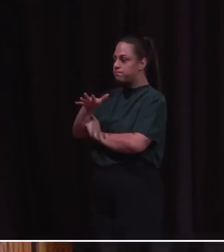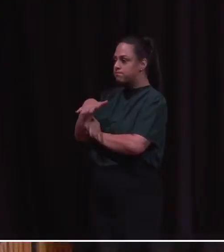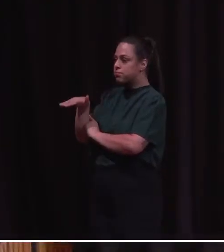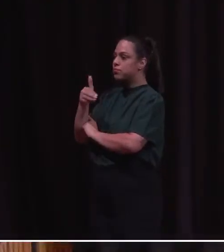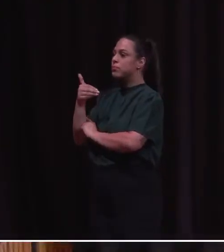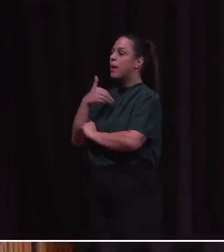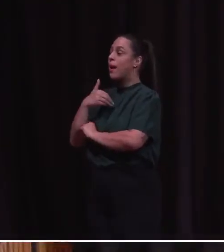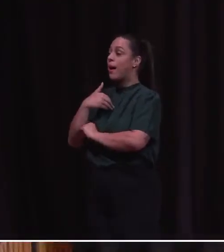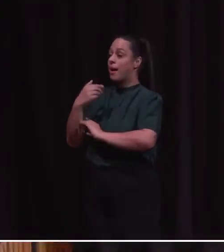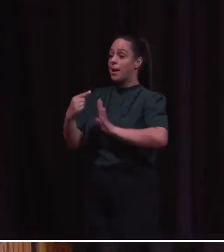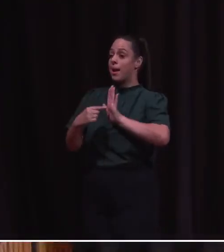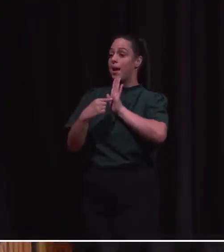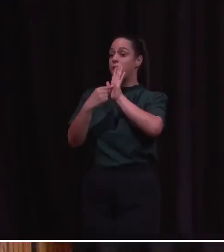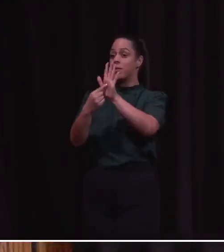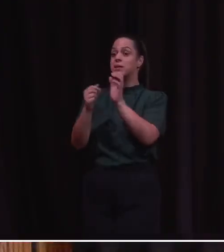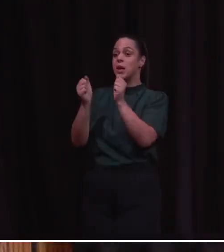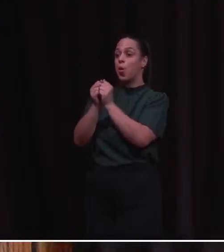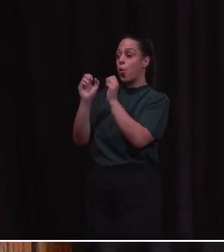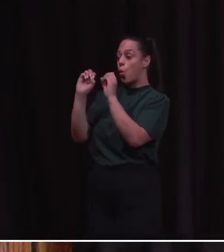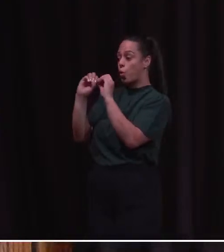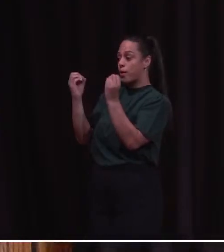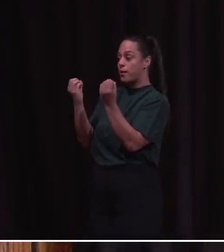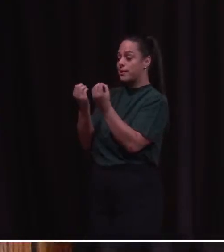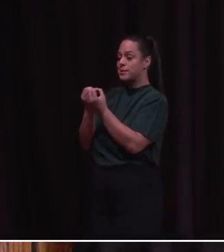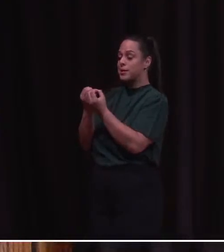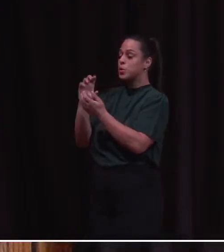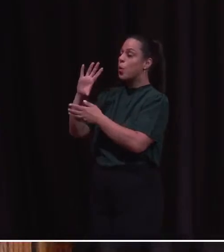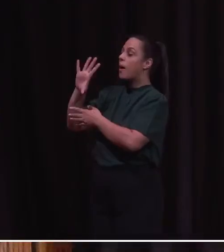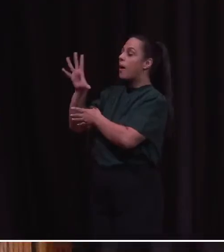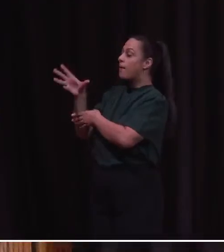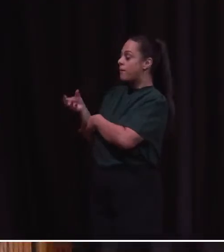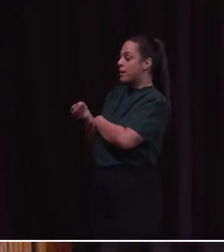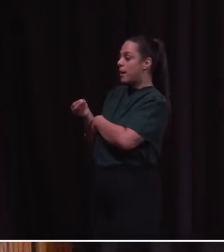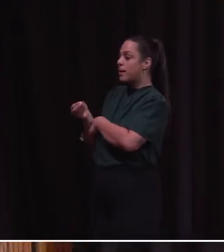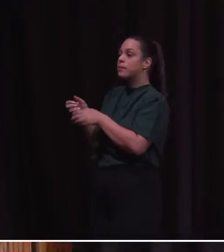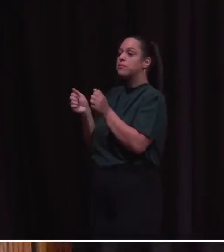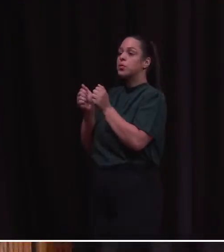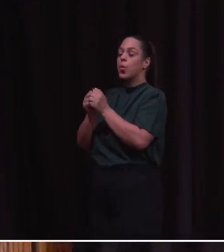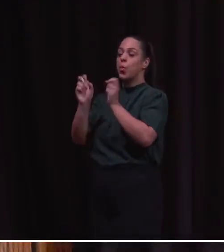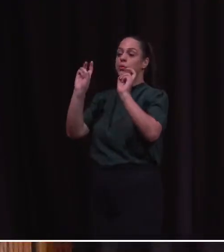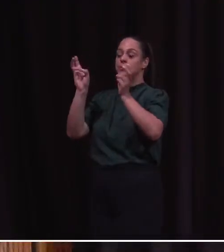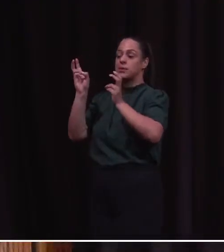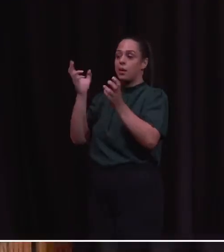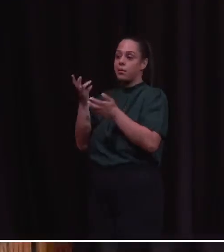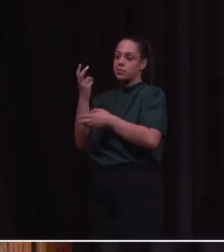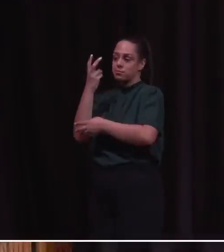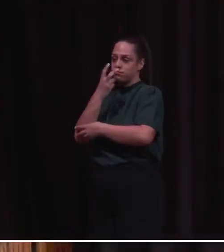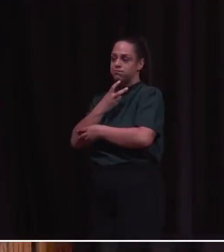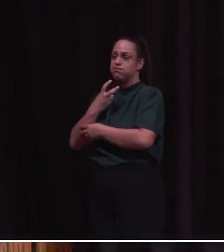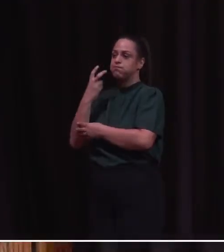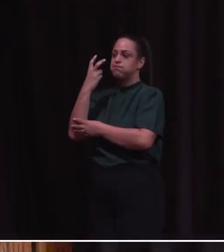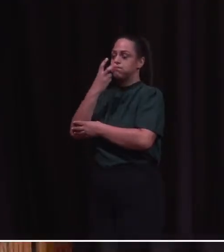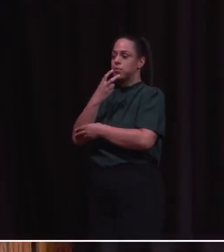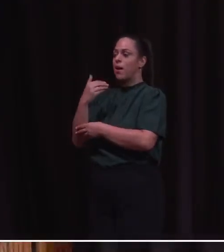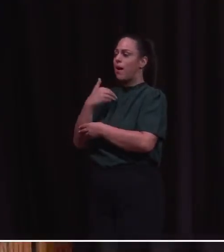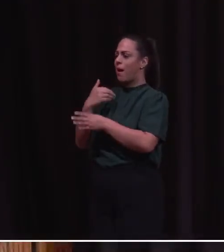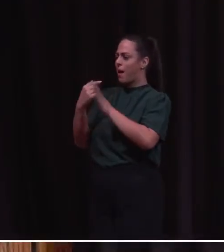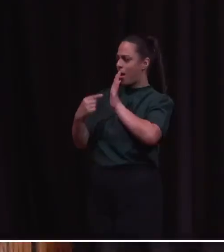labor, religion, and oral traditions, I show that unlike in the West, unlike in the